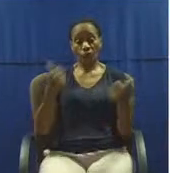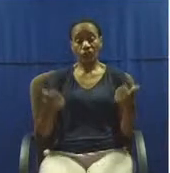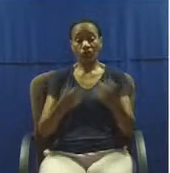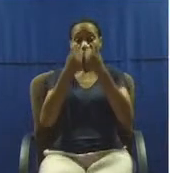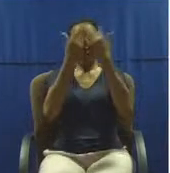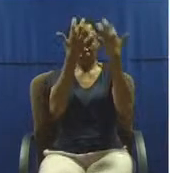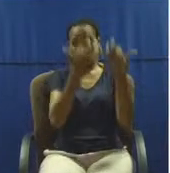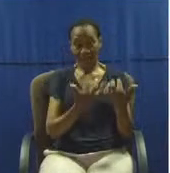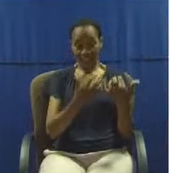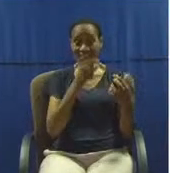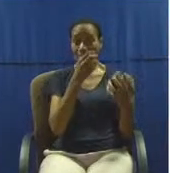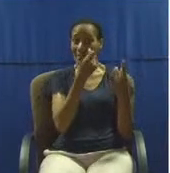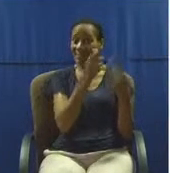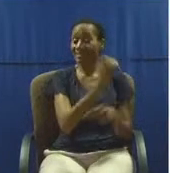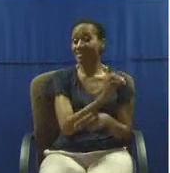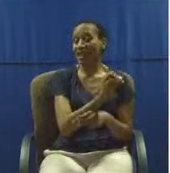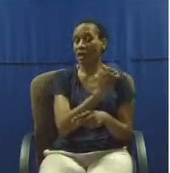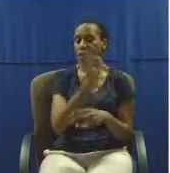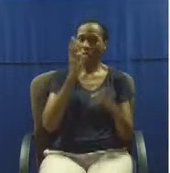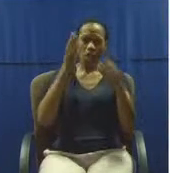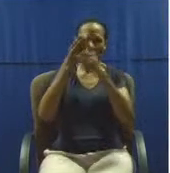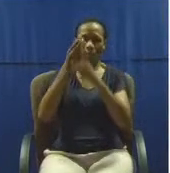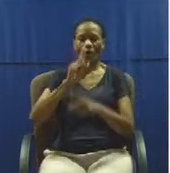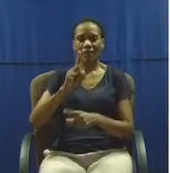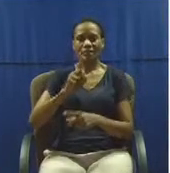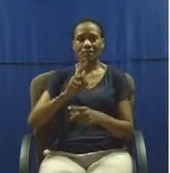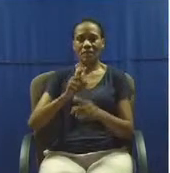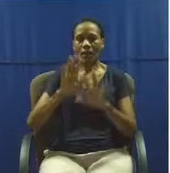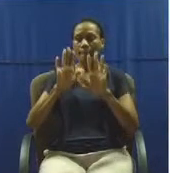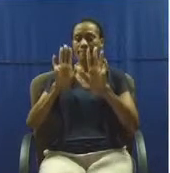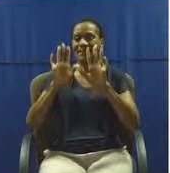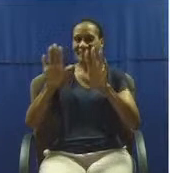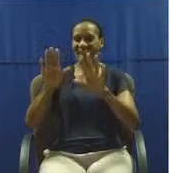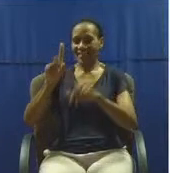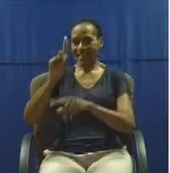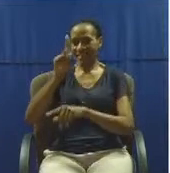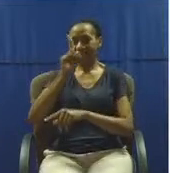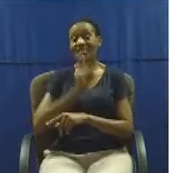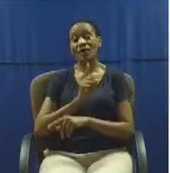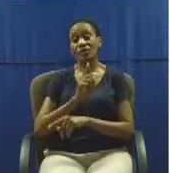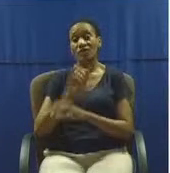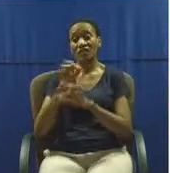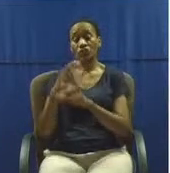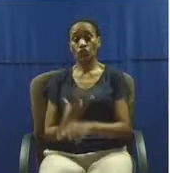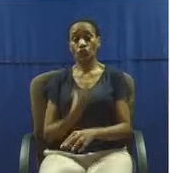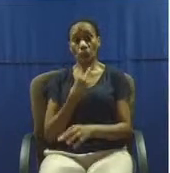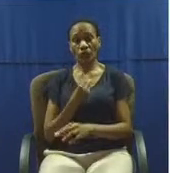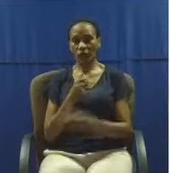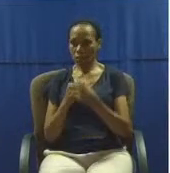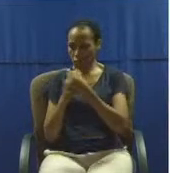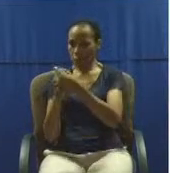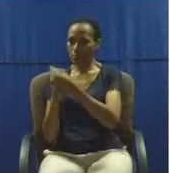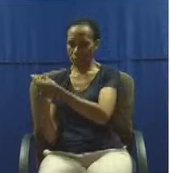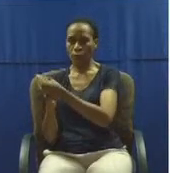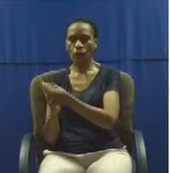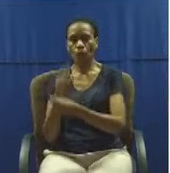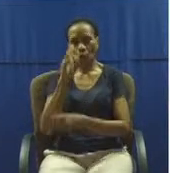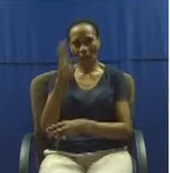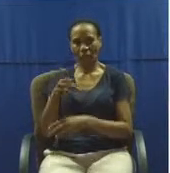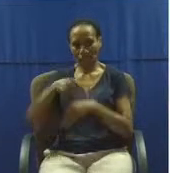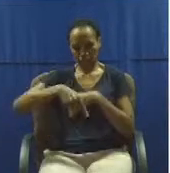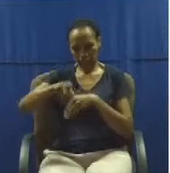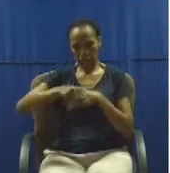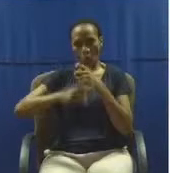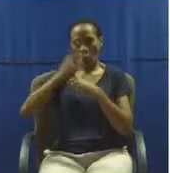Fund, we aim to support 10,000 young innovators over the next year, particularly